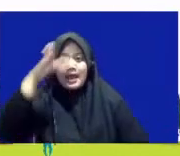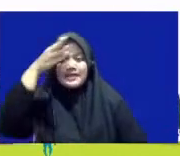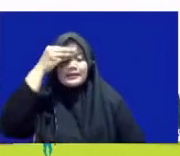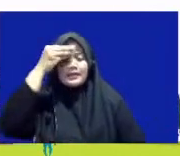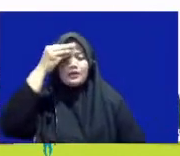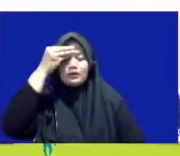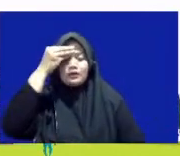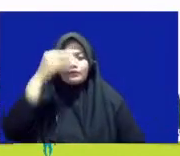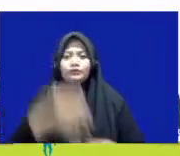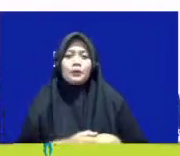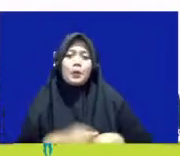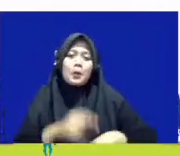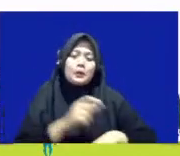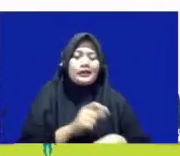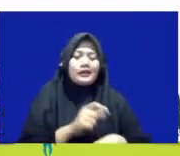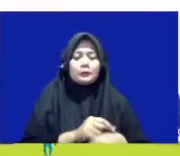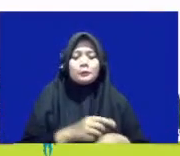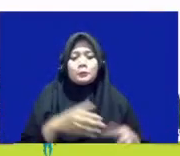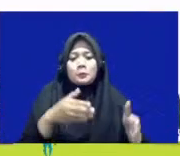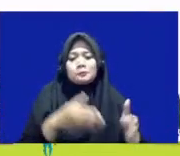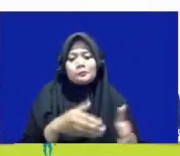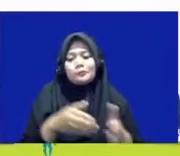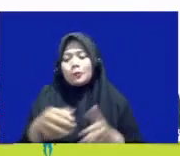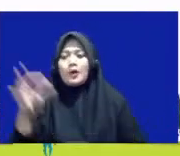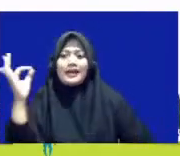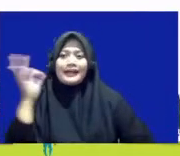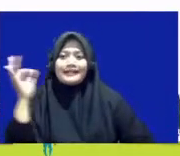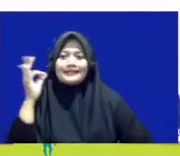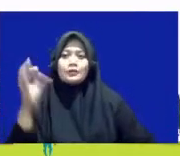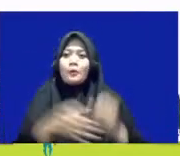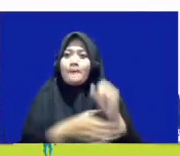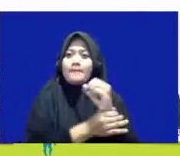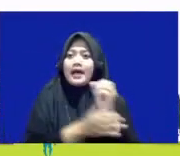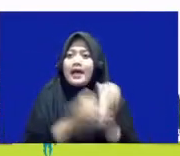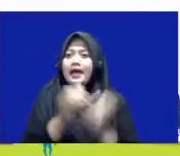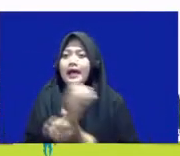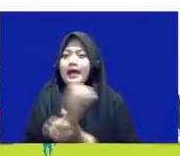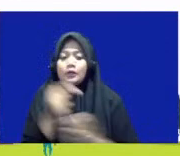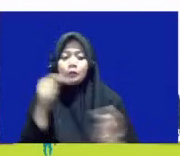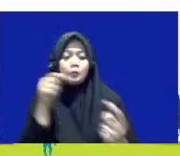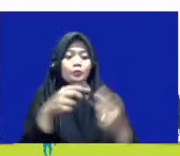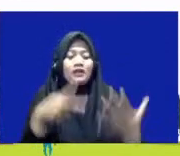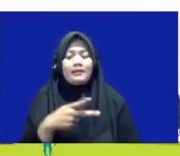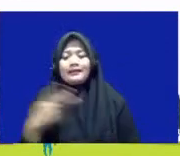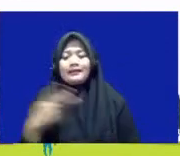be able to anticipate the disasters and take actions before